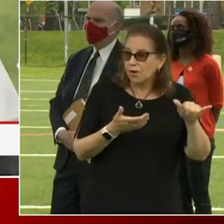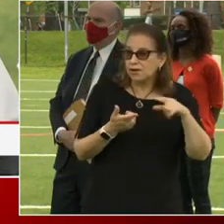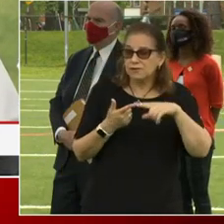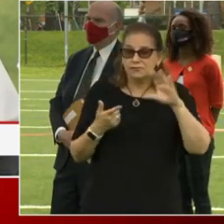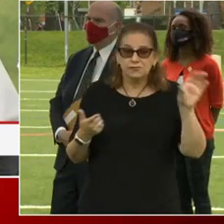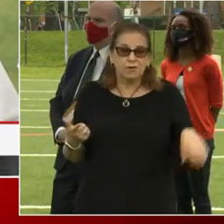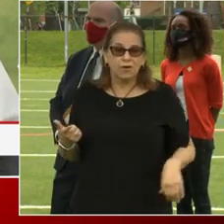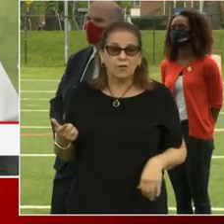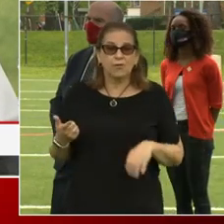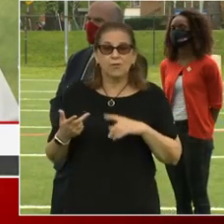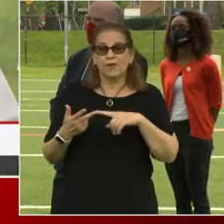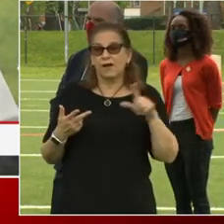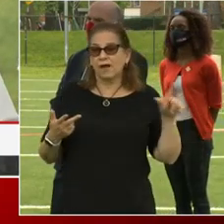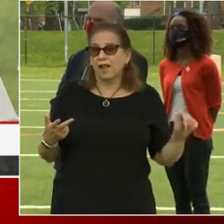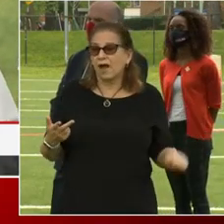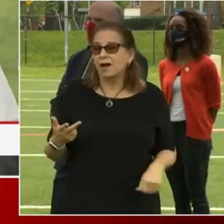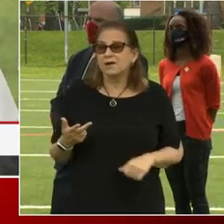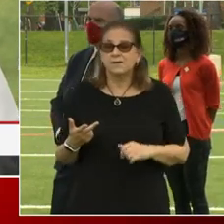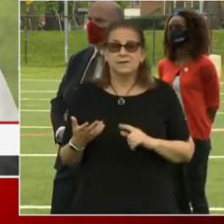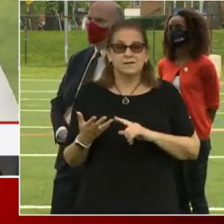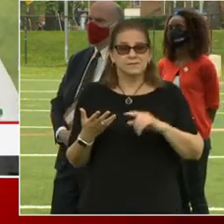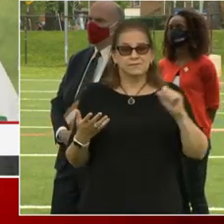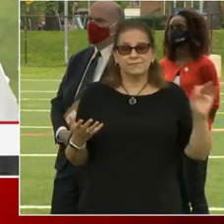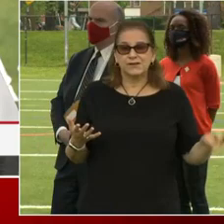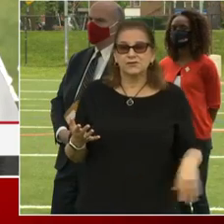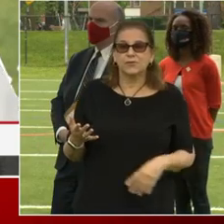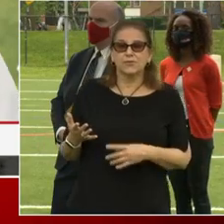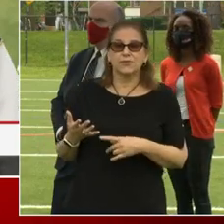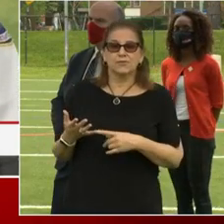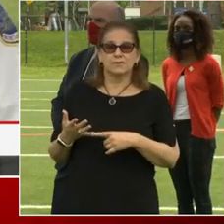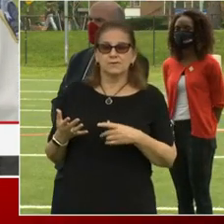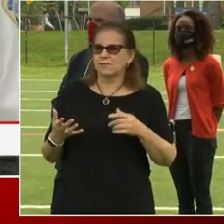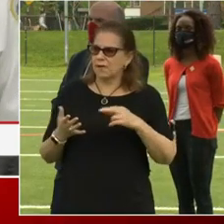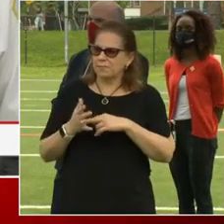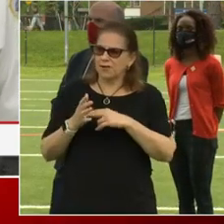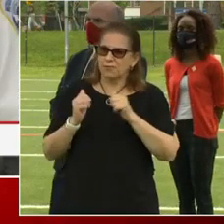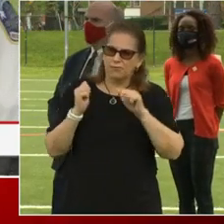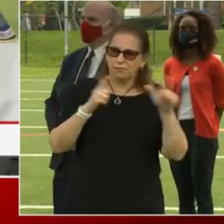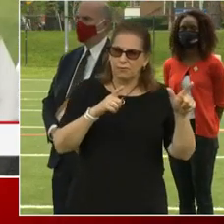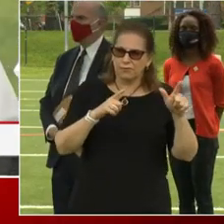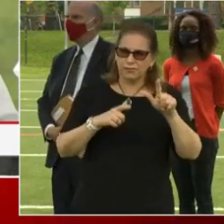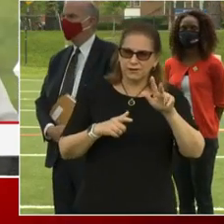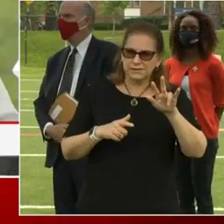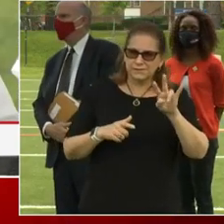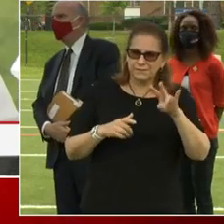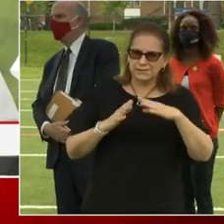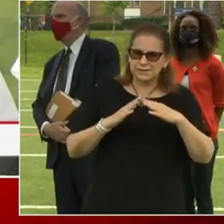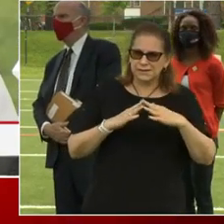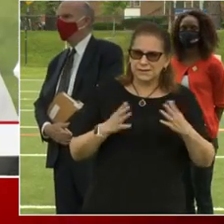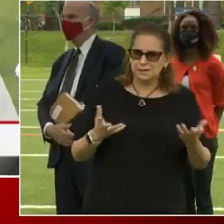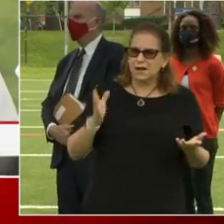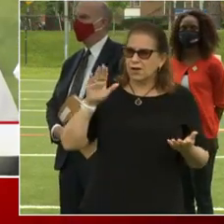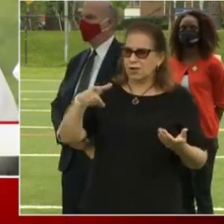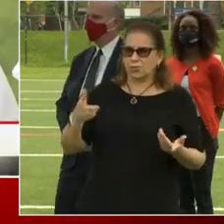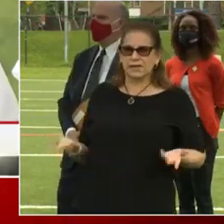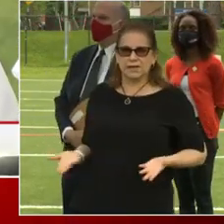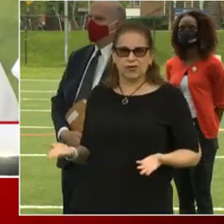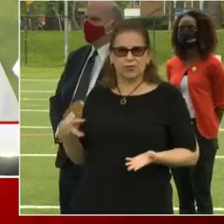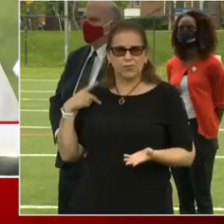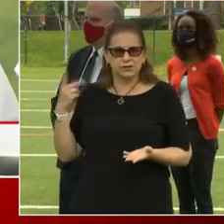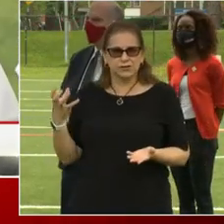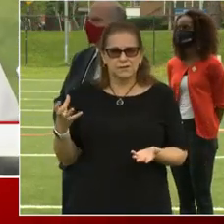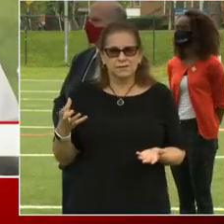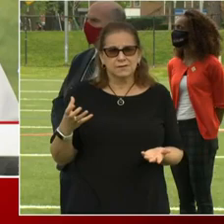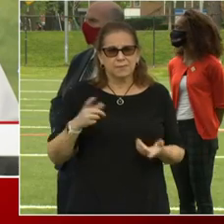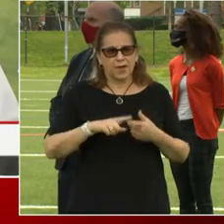haven't reported. So isn't all the things you're talking about, this crime initiative that you're doing, isn't the real issue guns in the